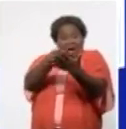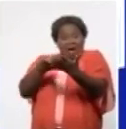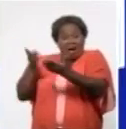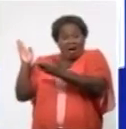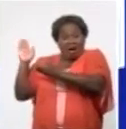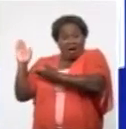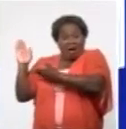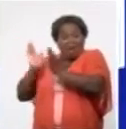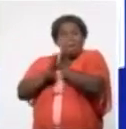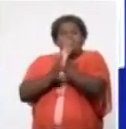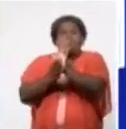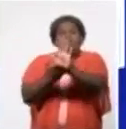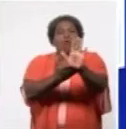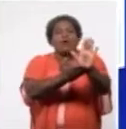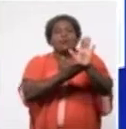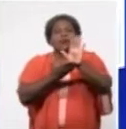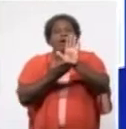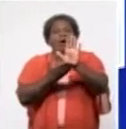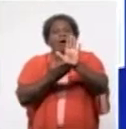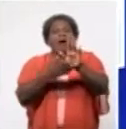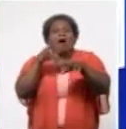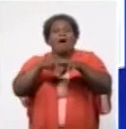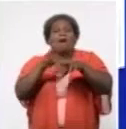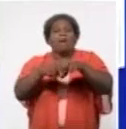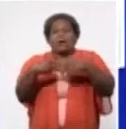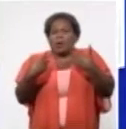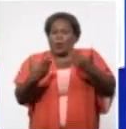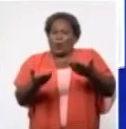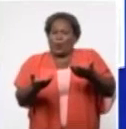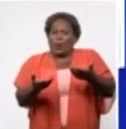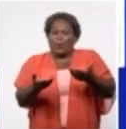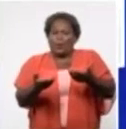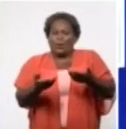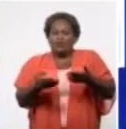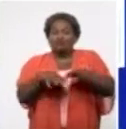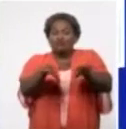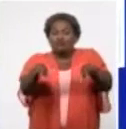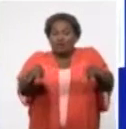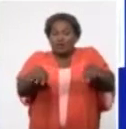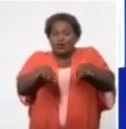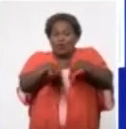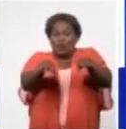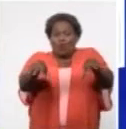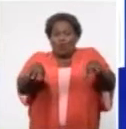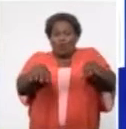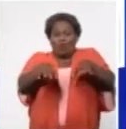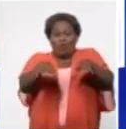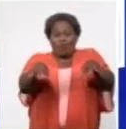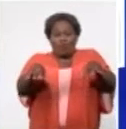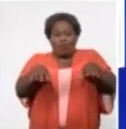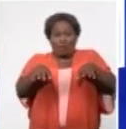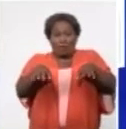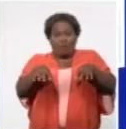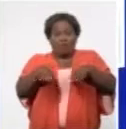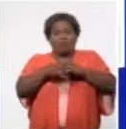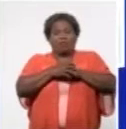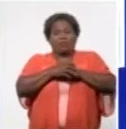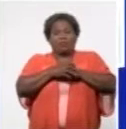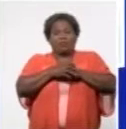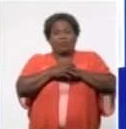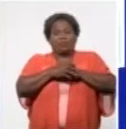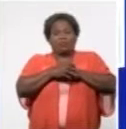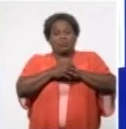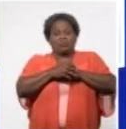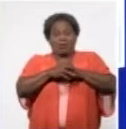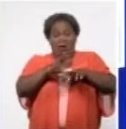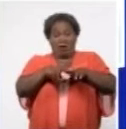each municipality is divided just by a street, which facilitates the spread of the disease. However, there are two important